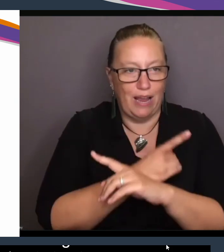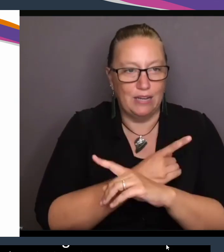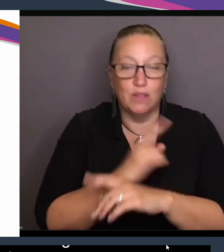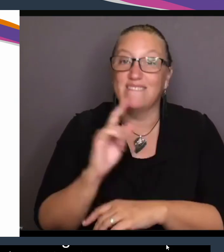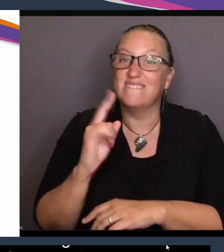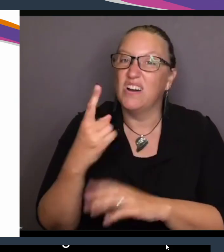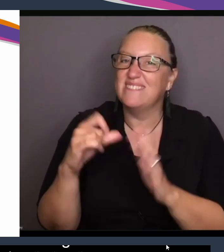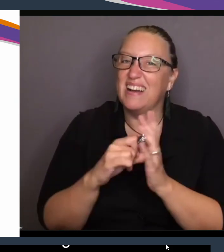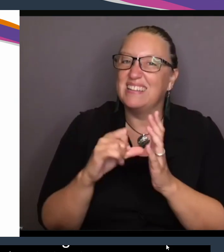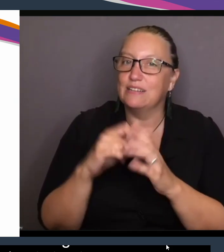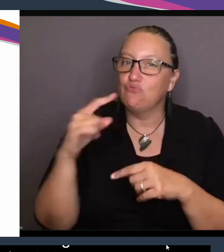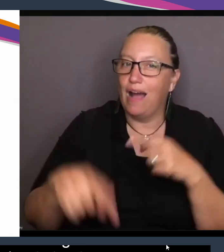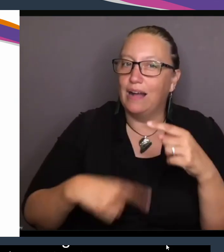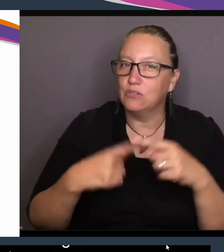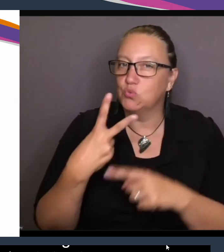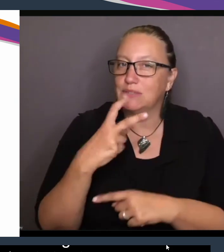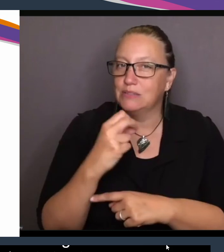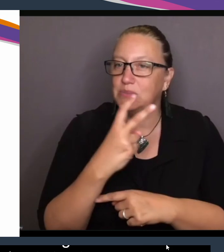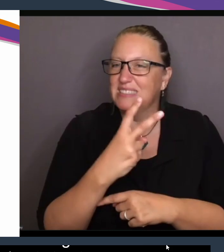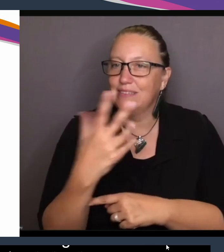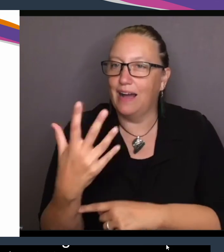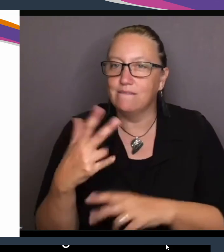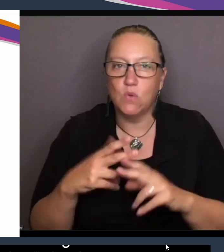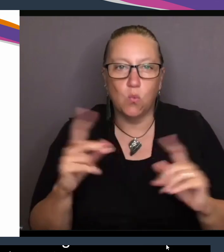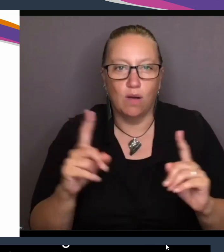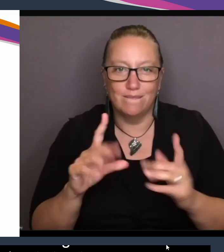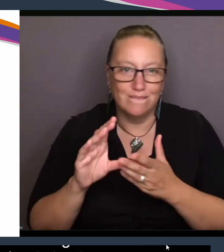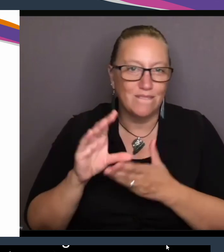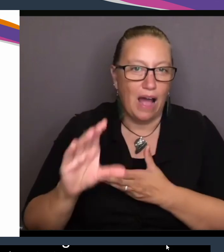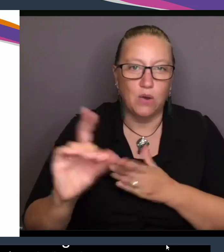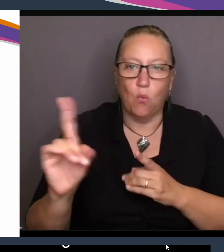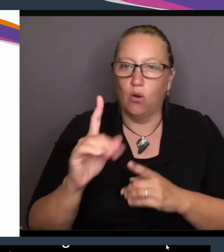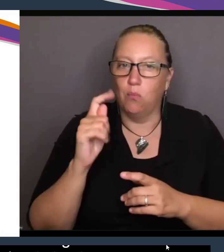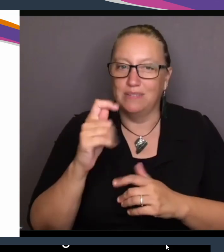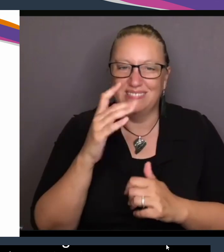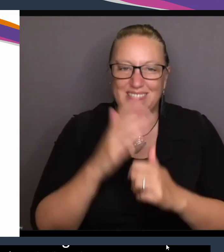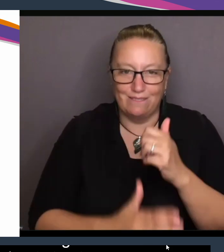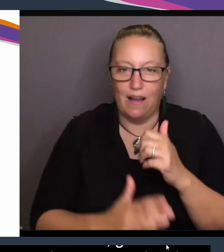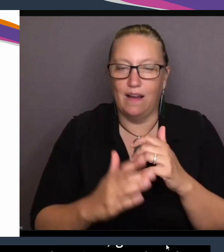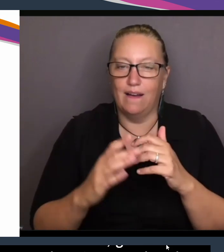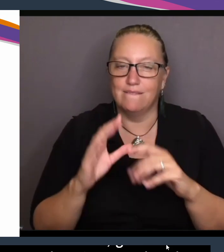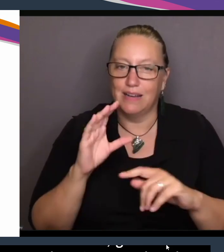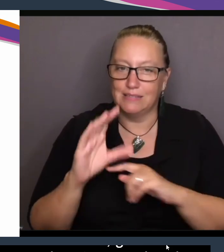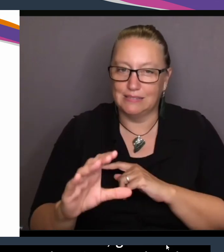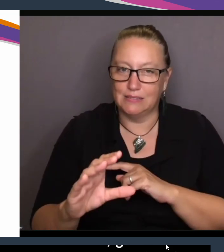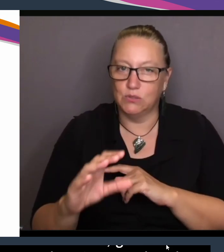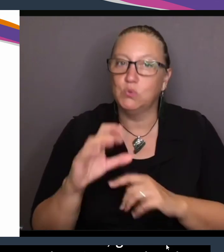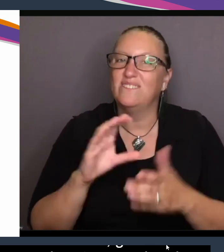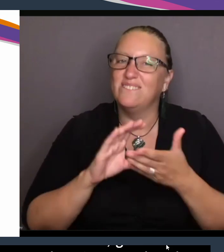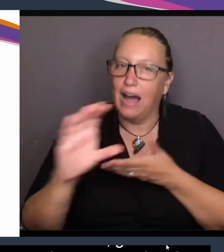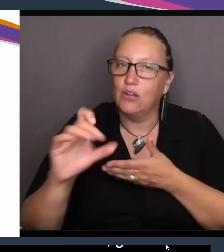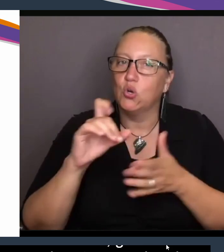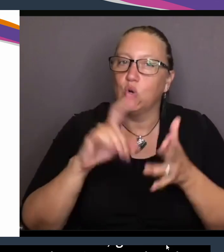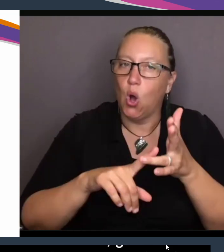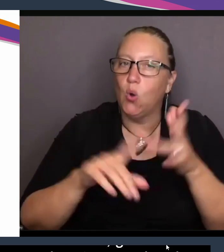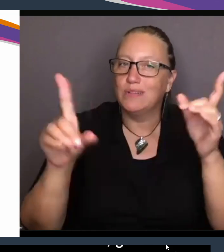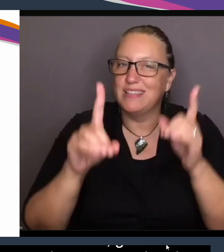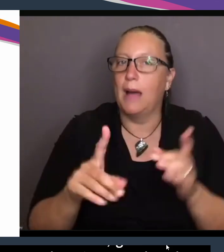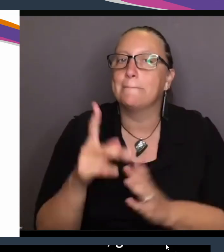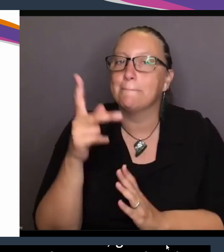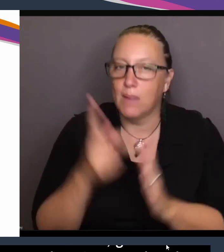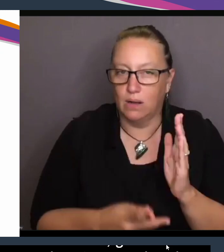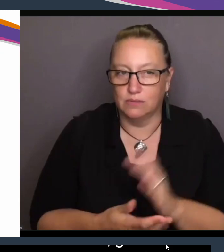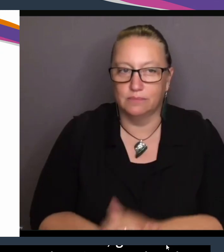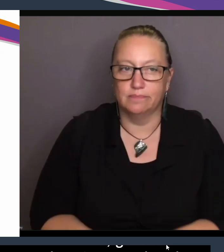in 2025 was to fund what normally doesn't get funded, to fund the co-design, to fund people